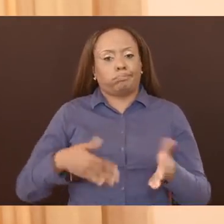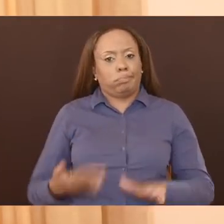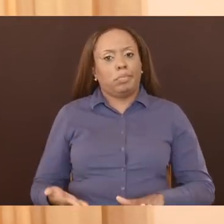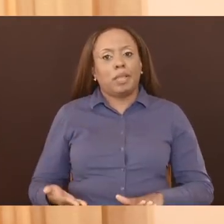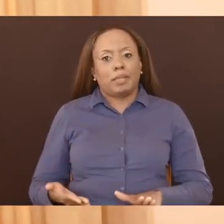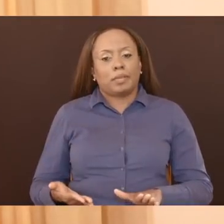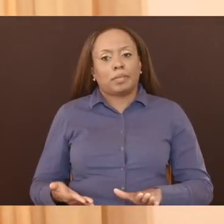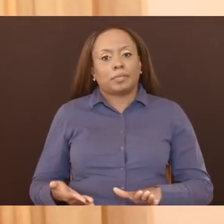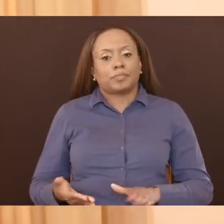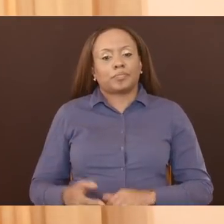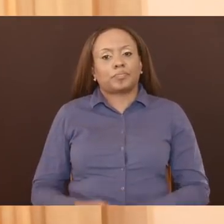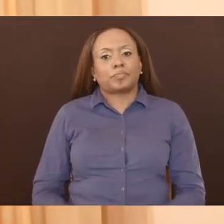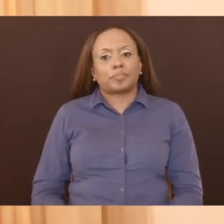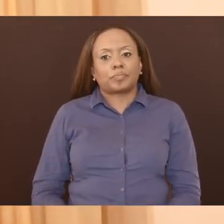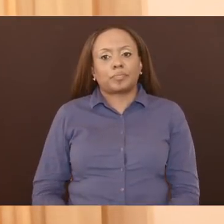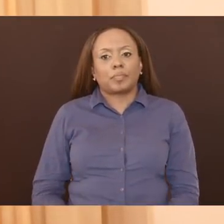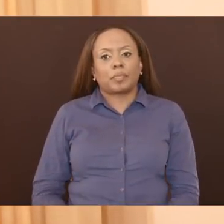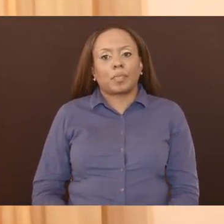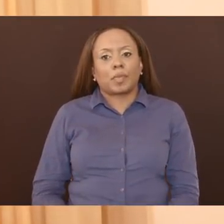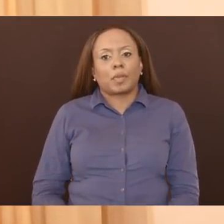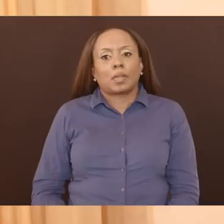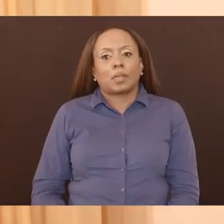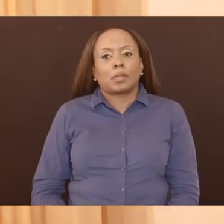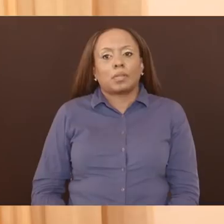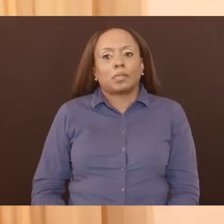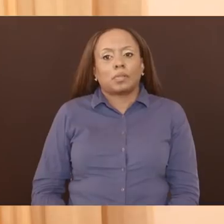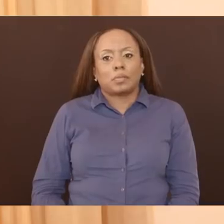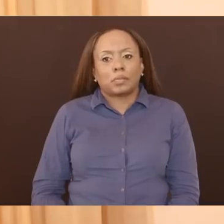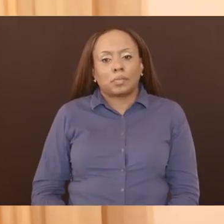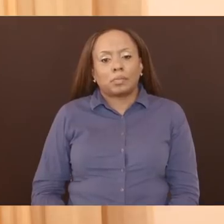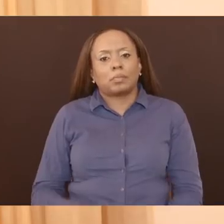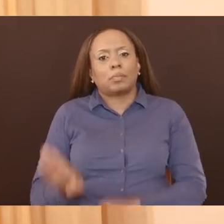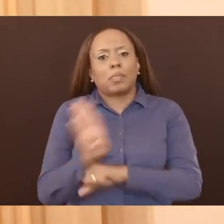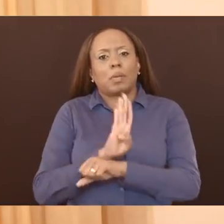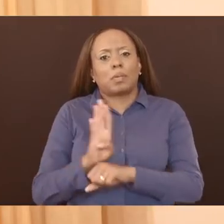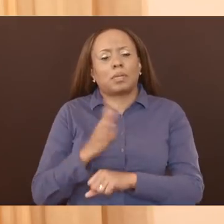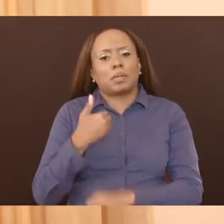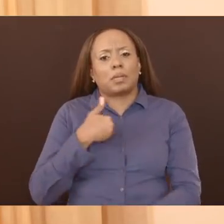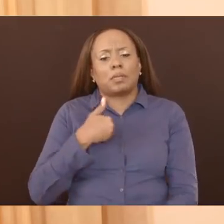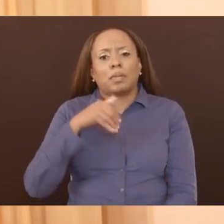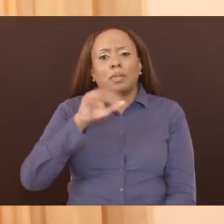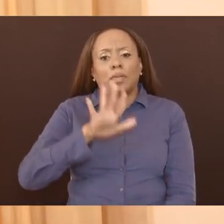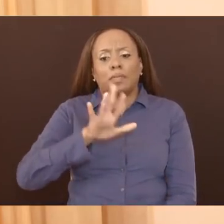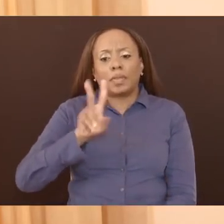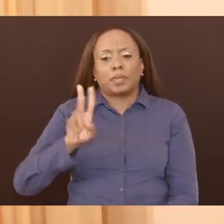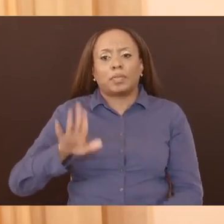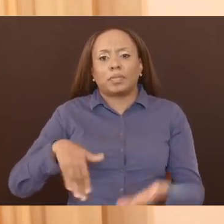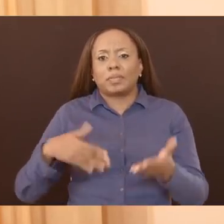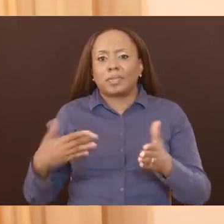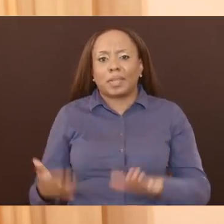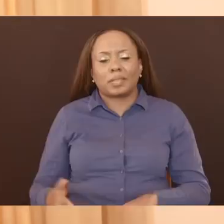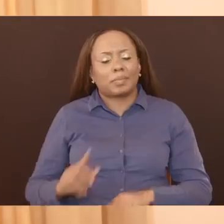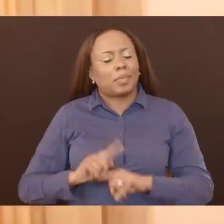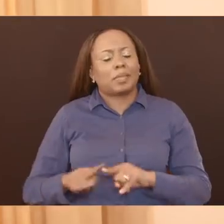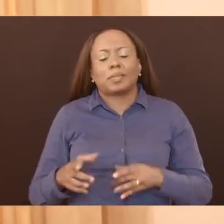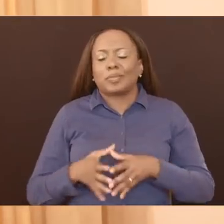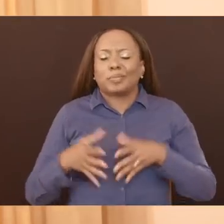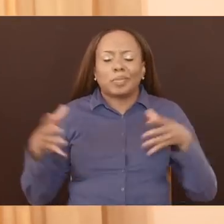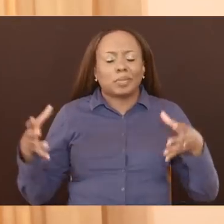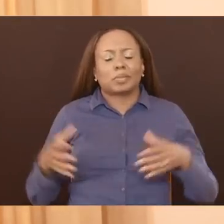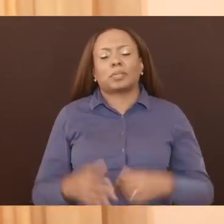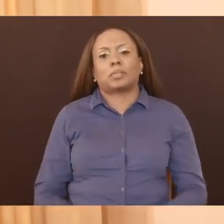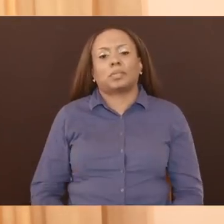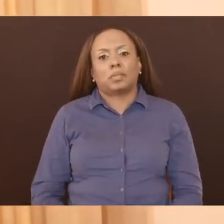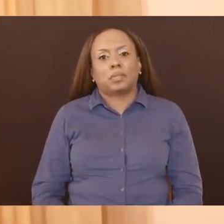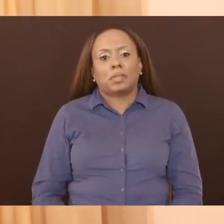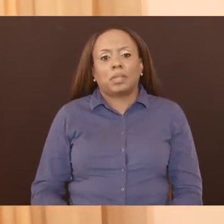that we only have 52 deaths is 52 too many. But there are other countries across the world and across